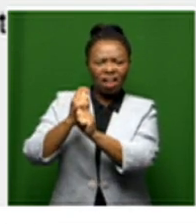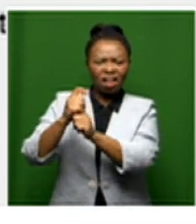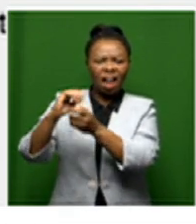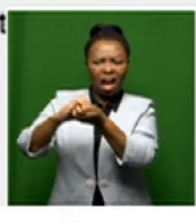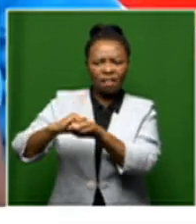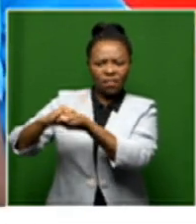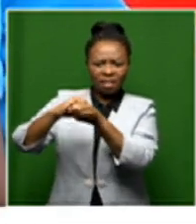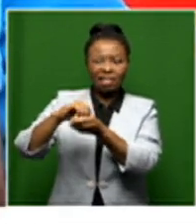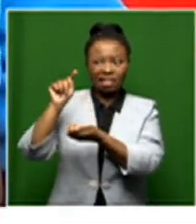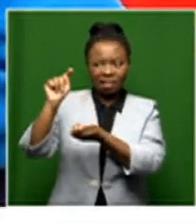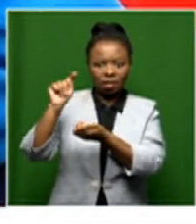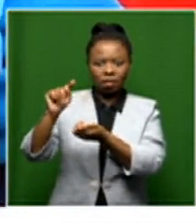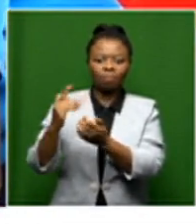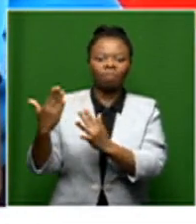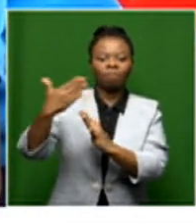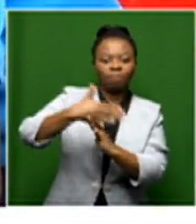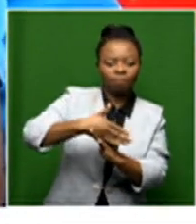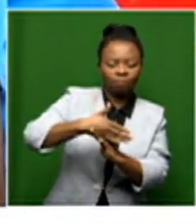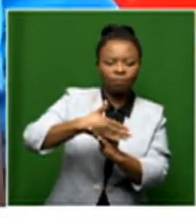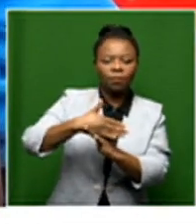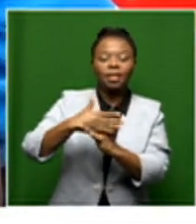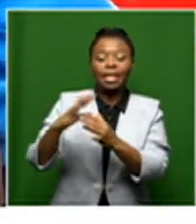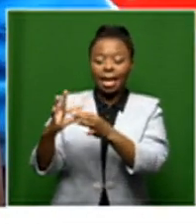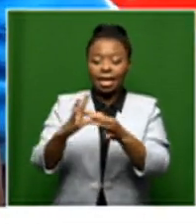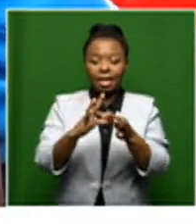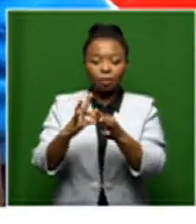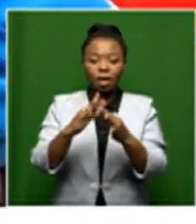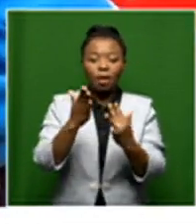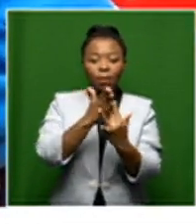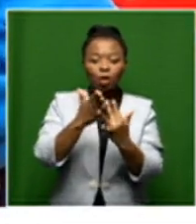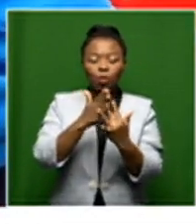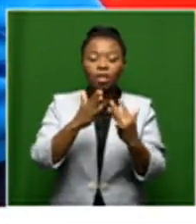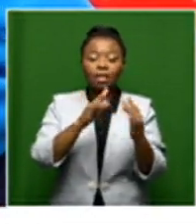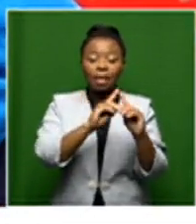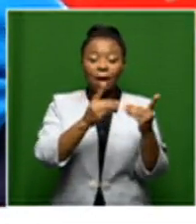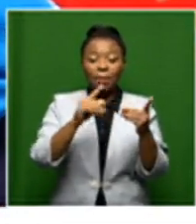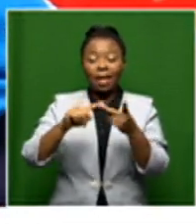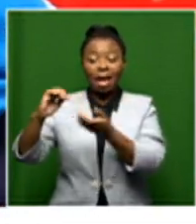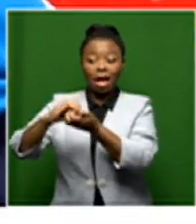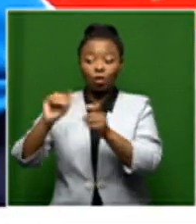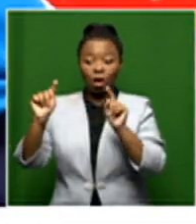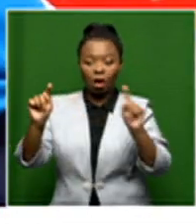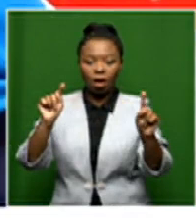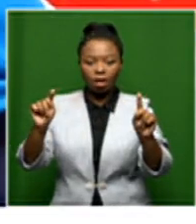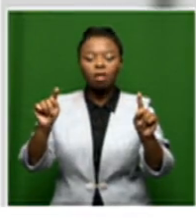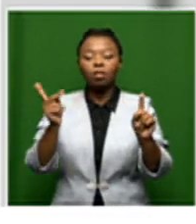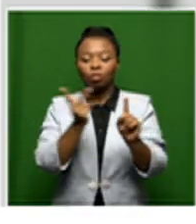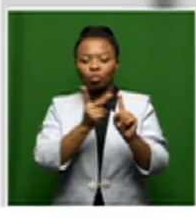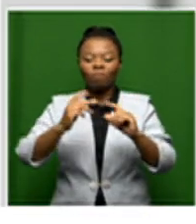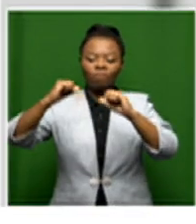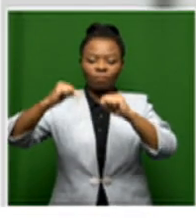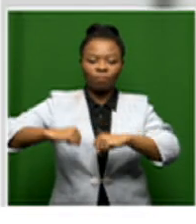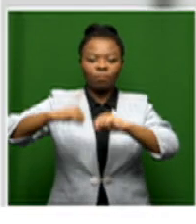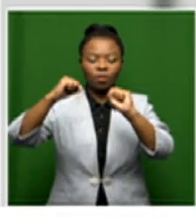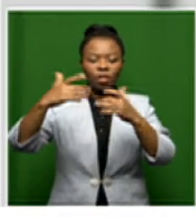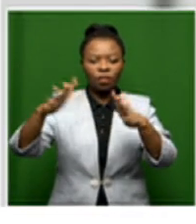subsequently intervened. An engagement between the department and the association led to a settlement agreement, which